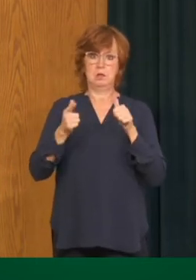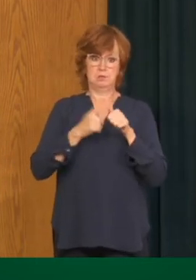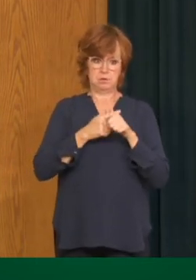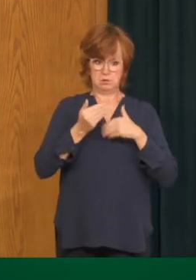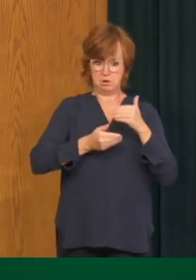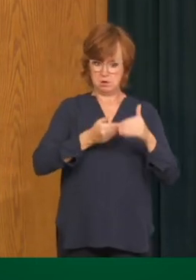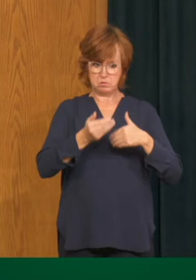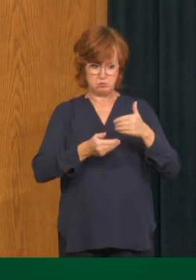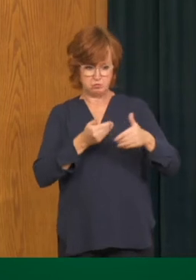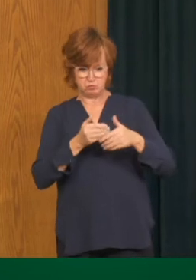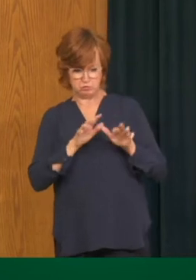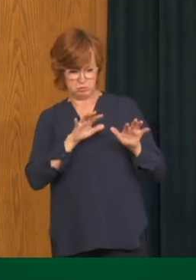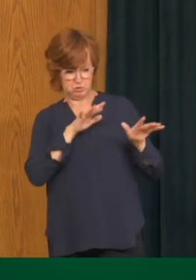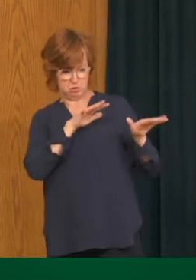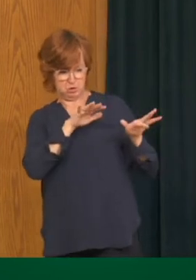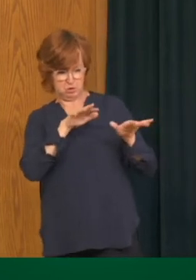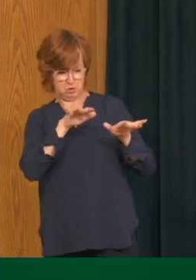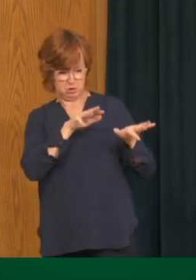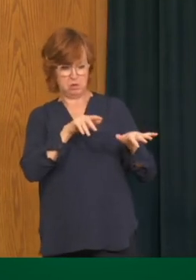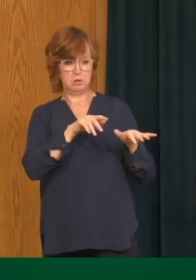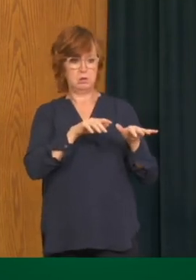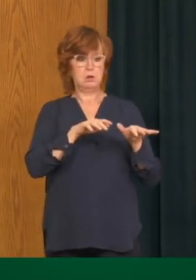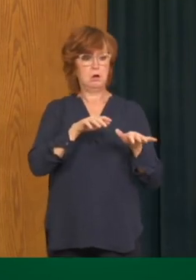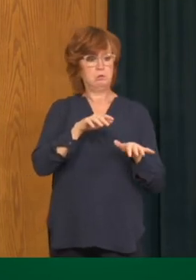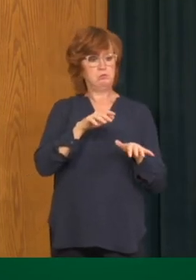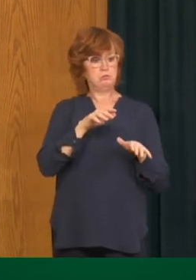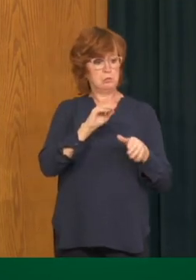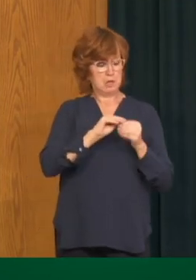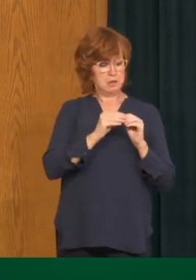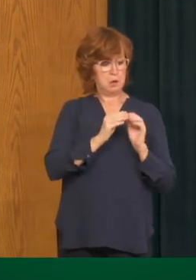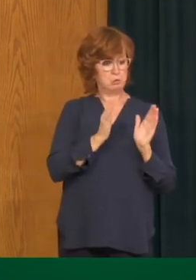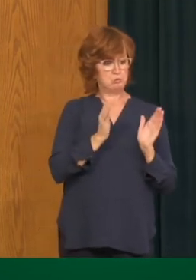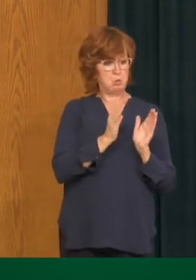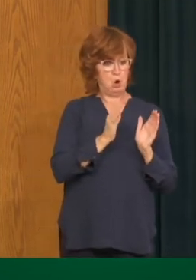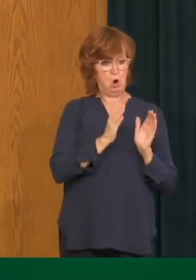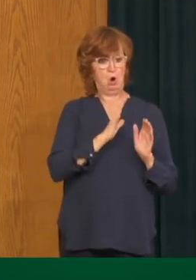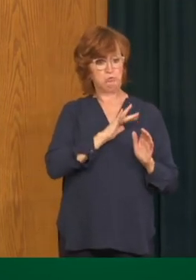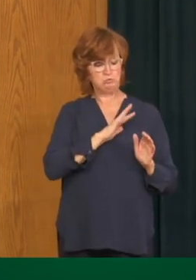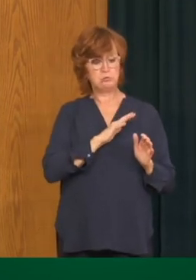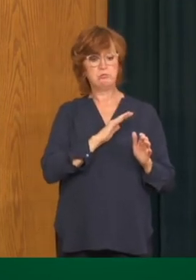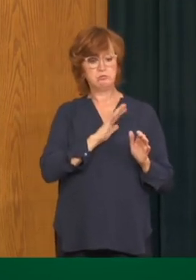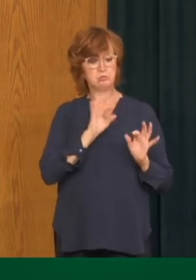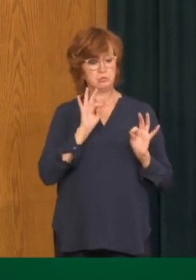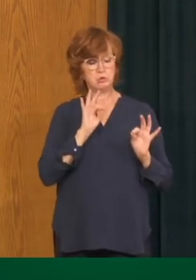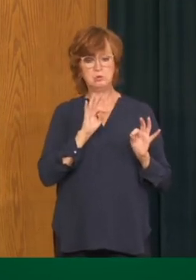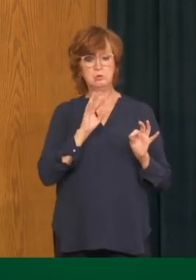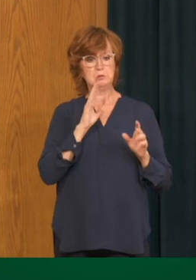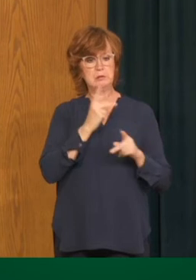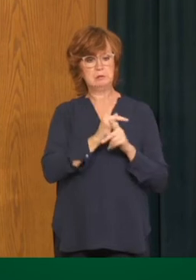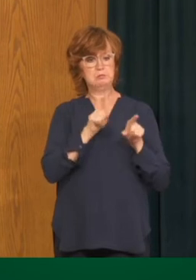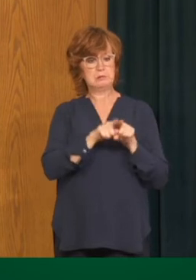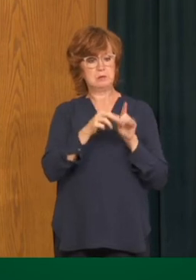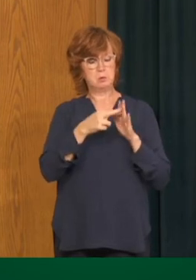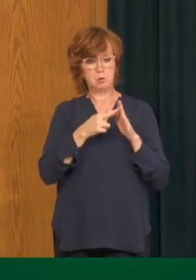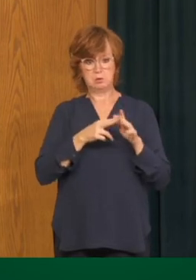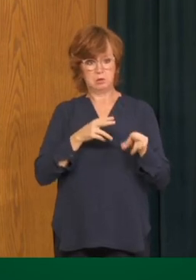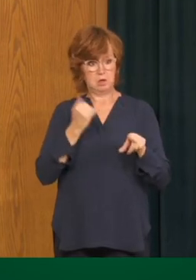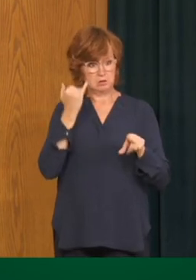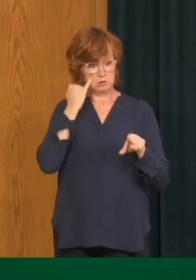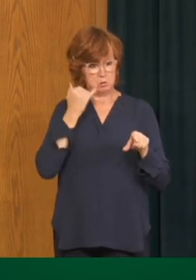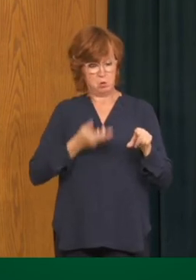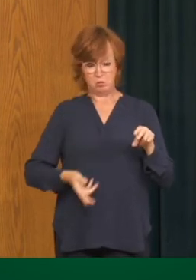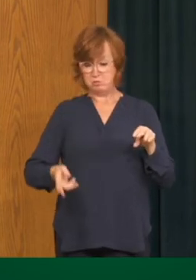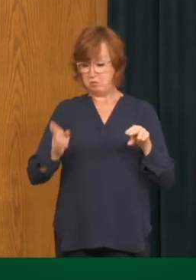transmission remains low, we will recalibrate the level. If community transmission, for whatever reason, picks up, and there have been concerns throughout Canada that